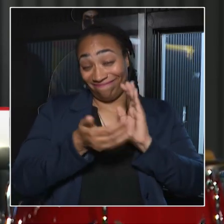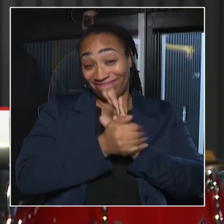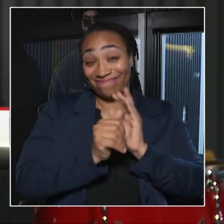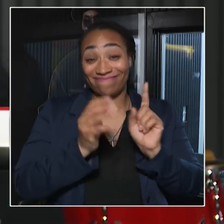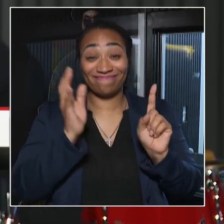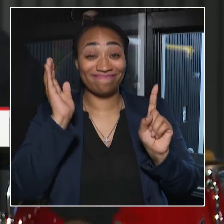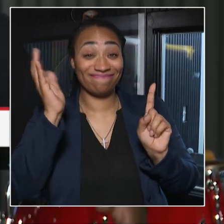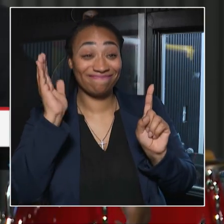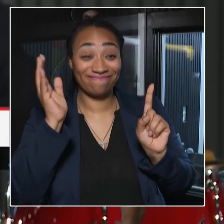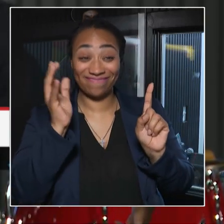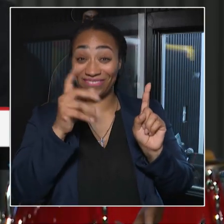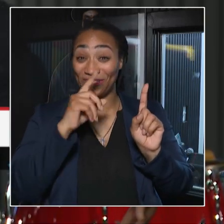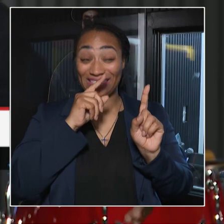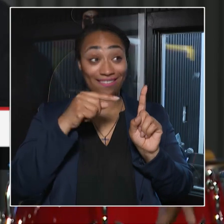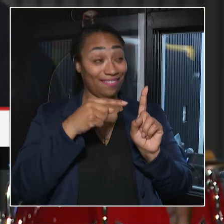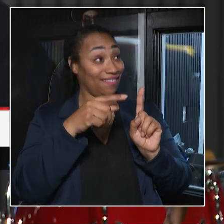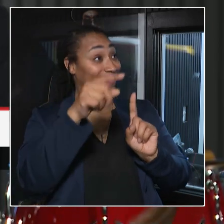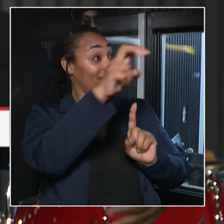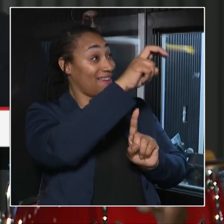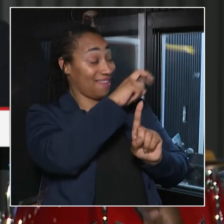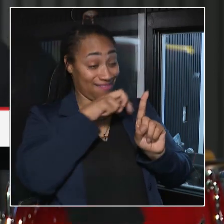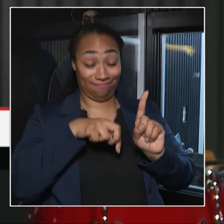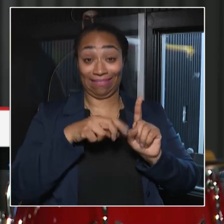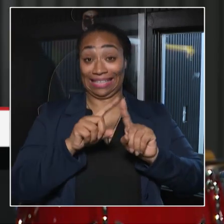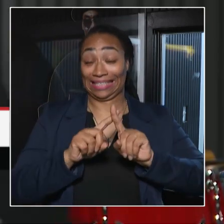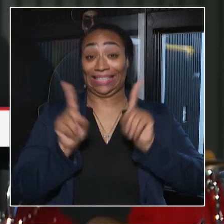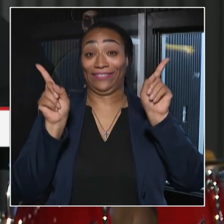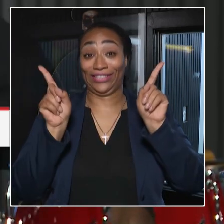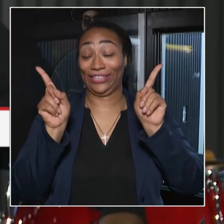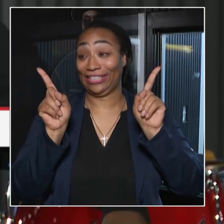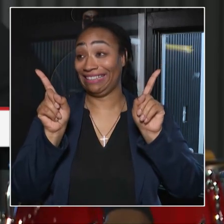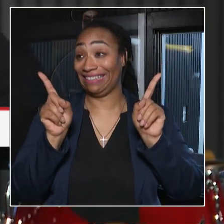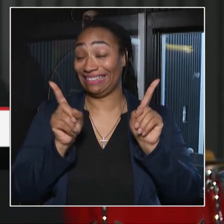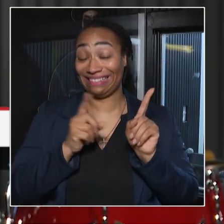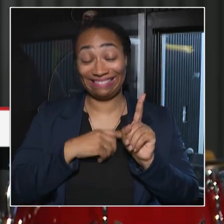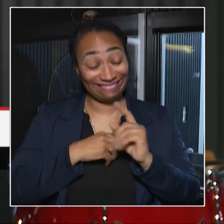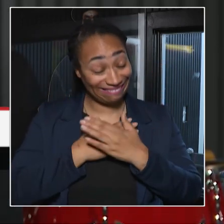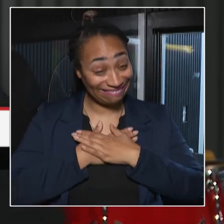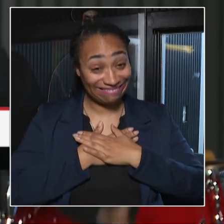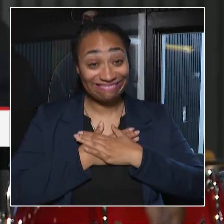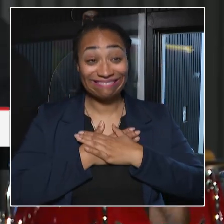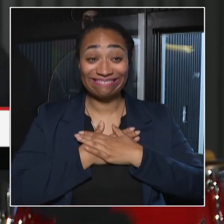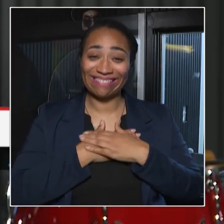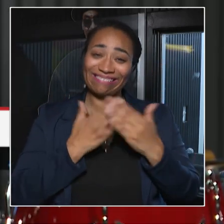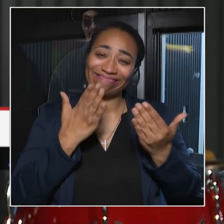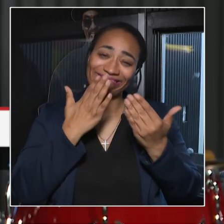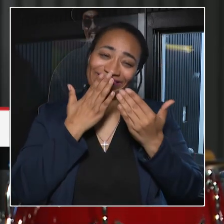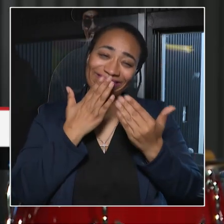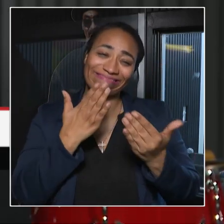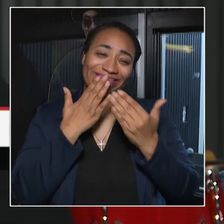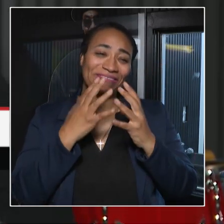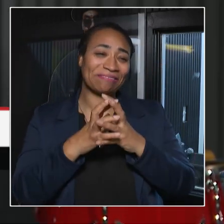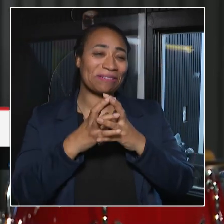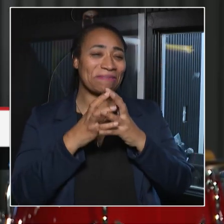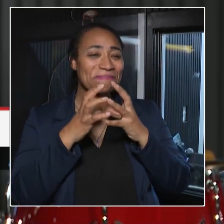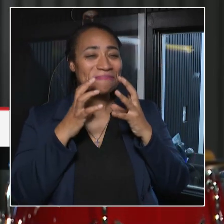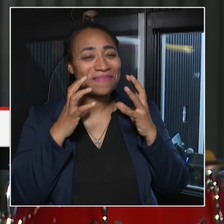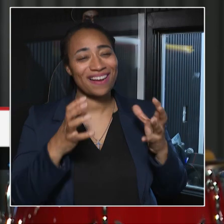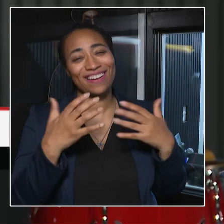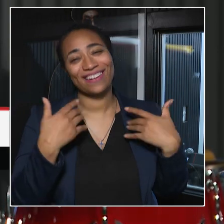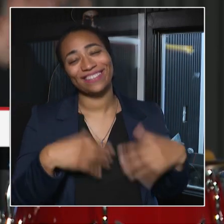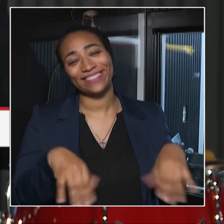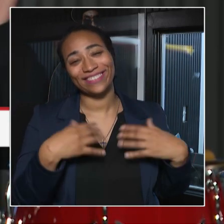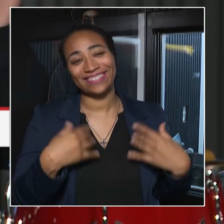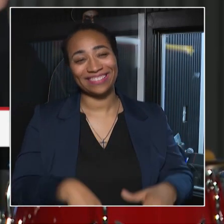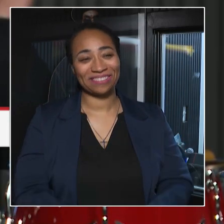here. Thank you to all my staff, my peers for coming and motivating me to actually speak and things like that.